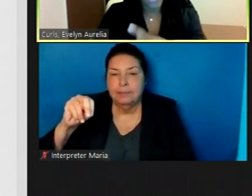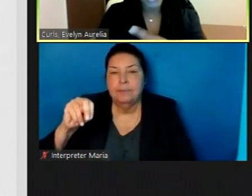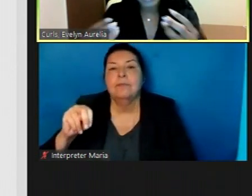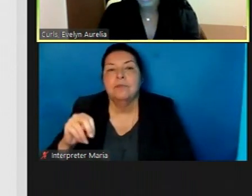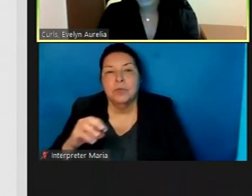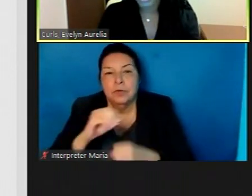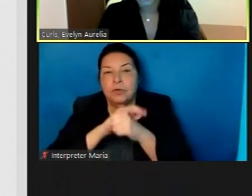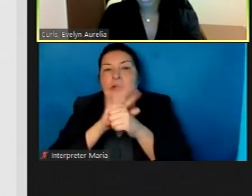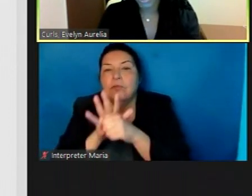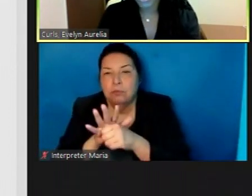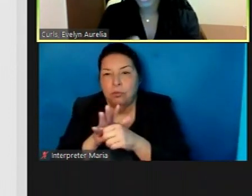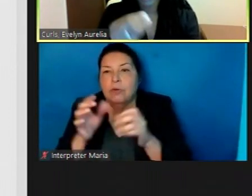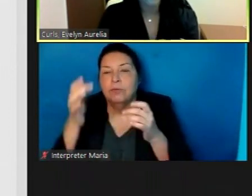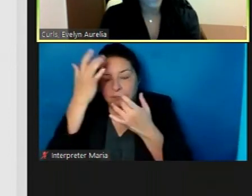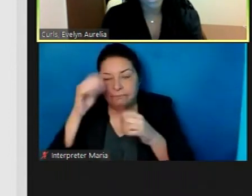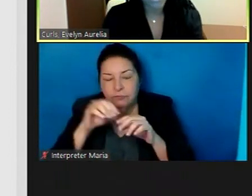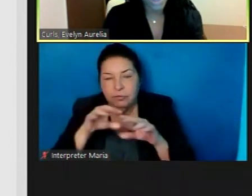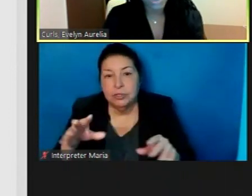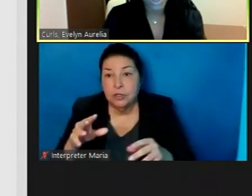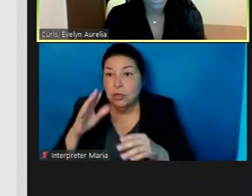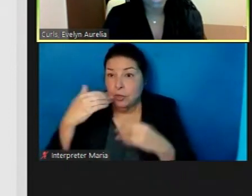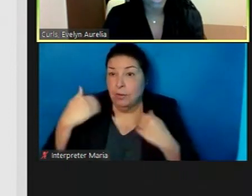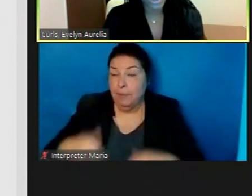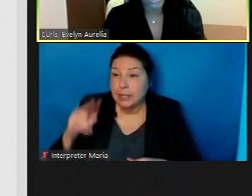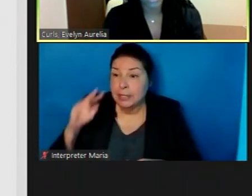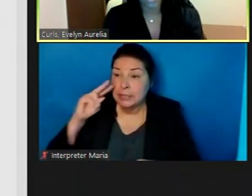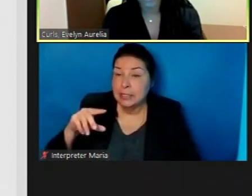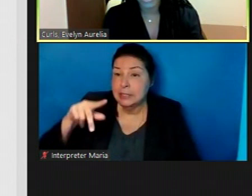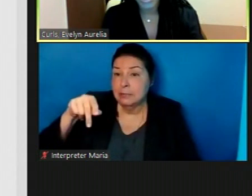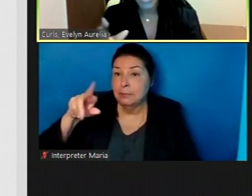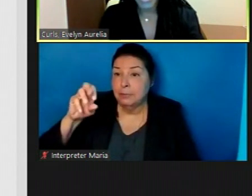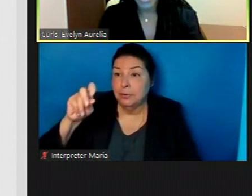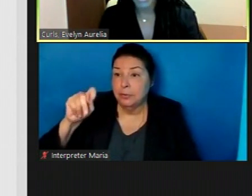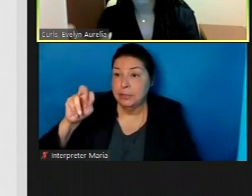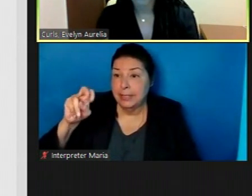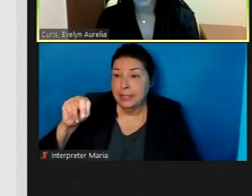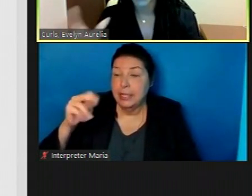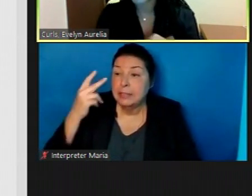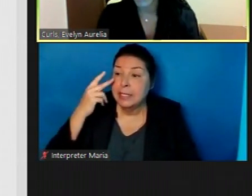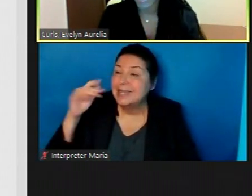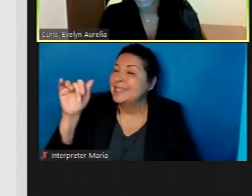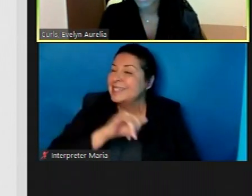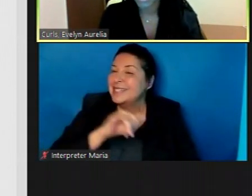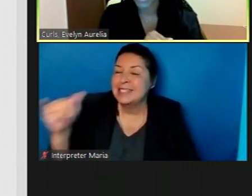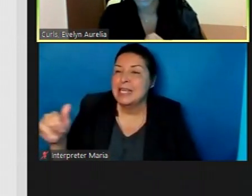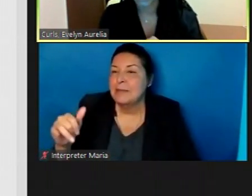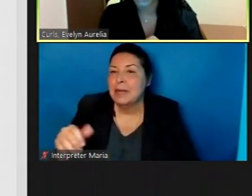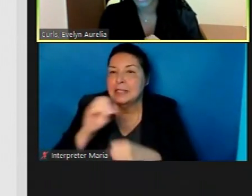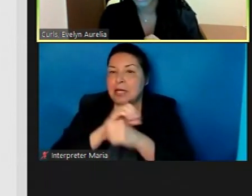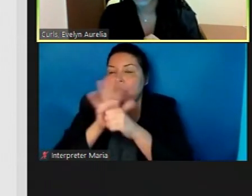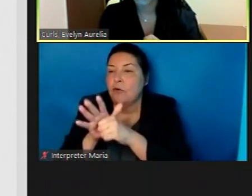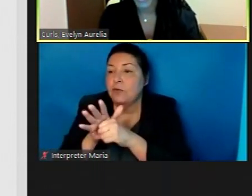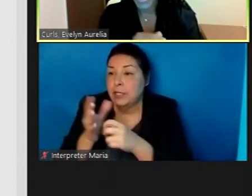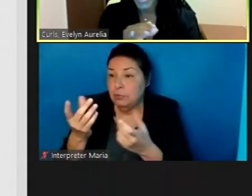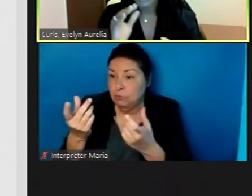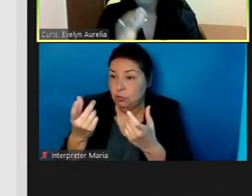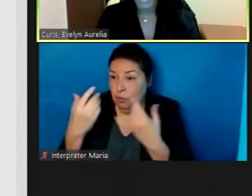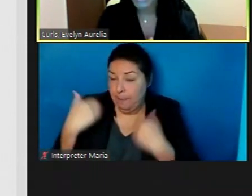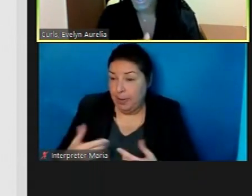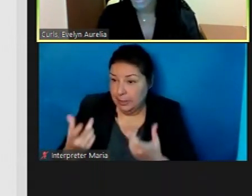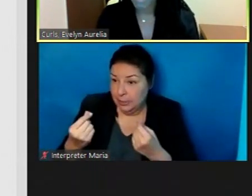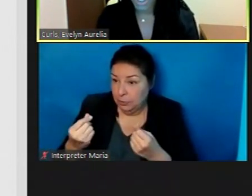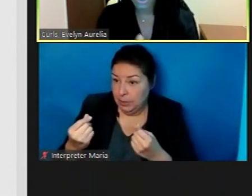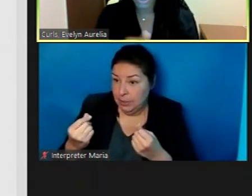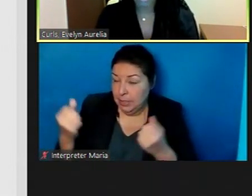your body sees these proteins that look very much like the proteins on COVID, and your body attacks those proteins. And it